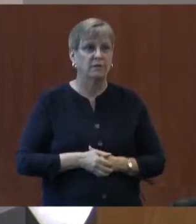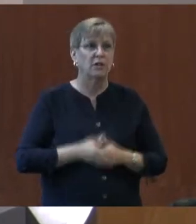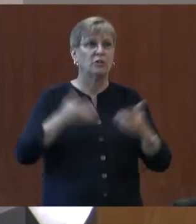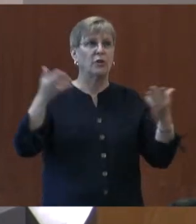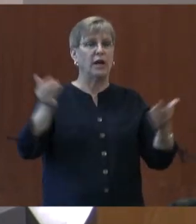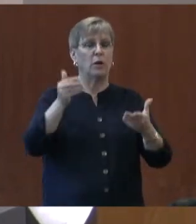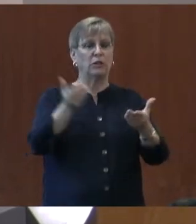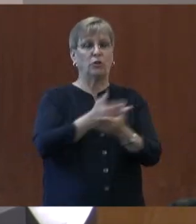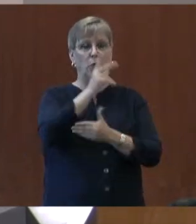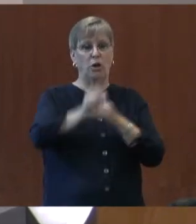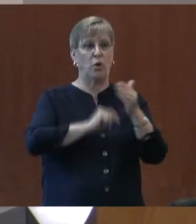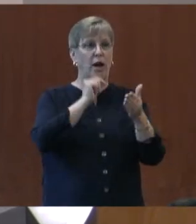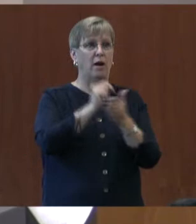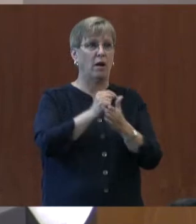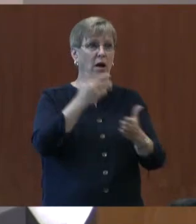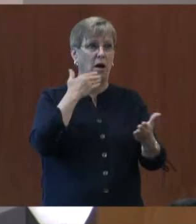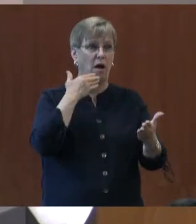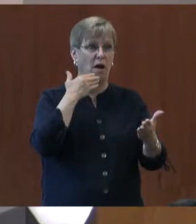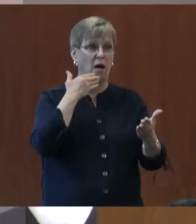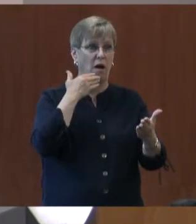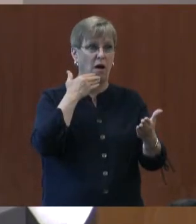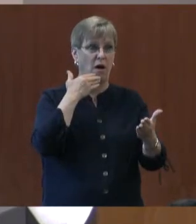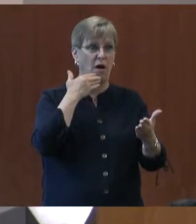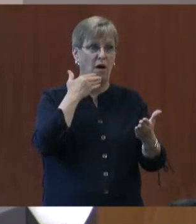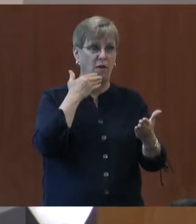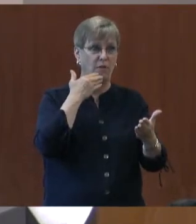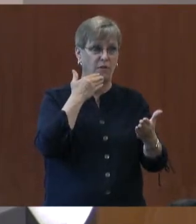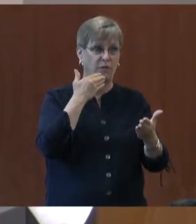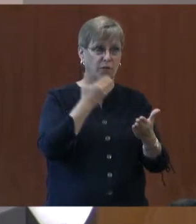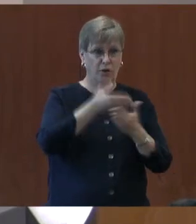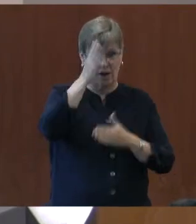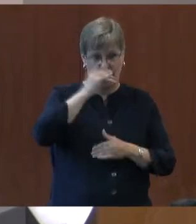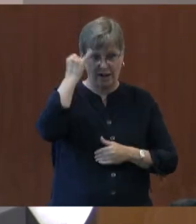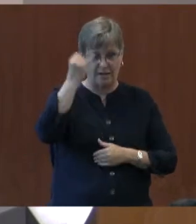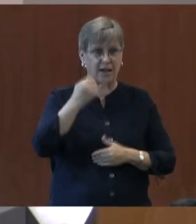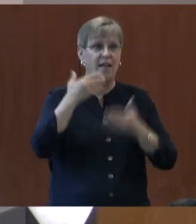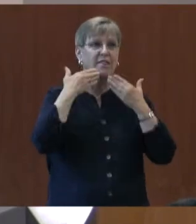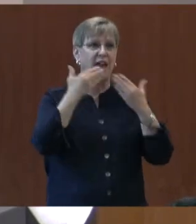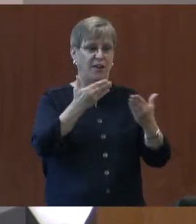to a new era of good God ideas. Welcome, Dr.